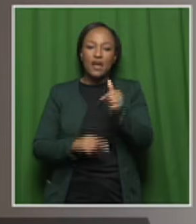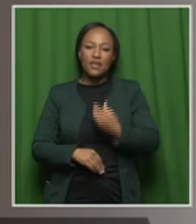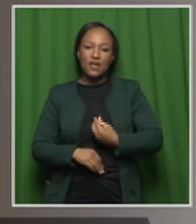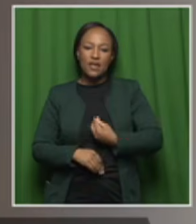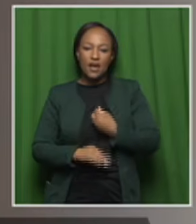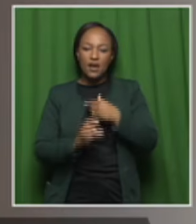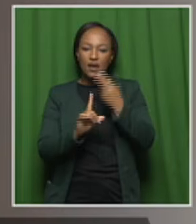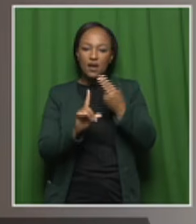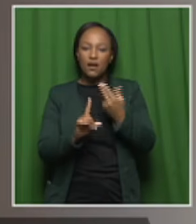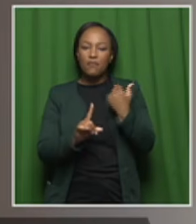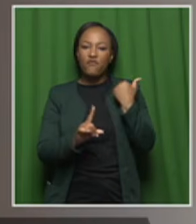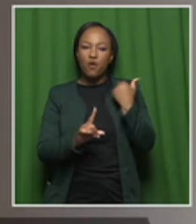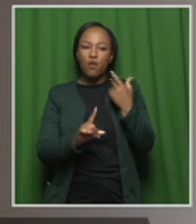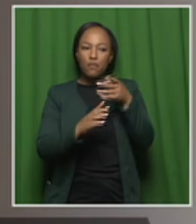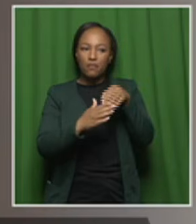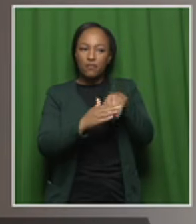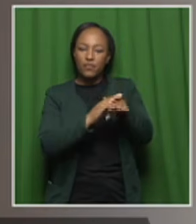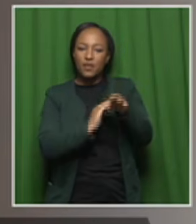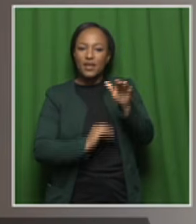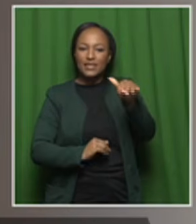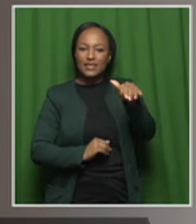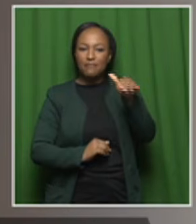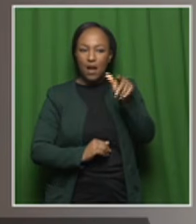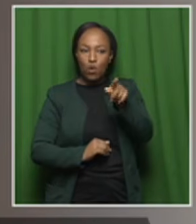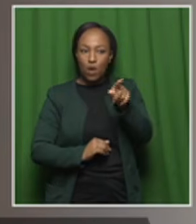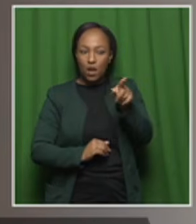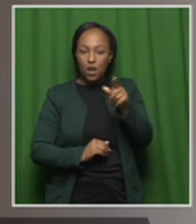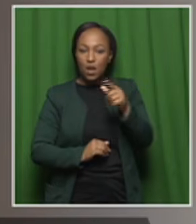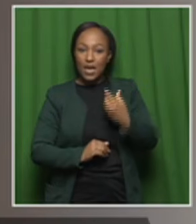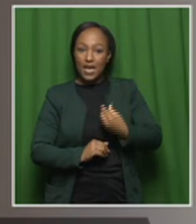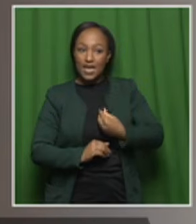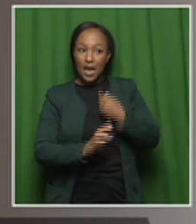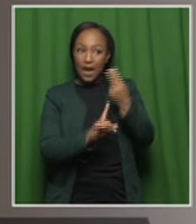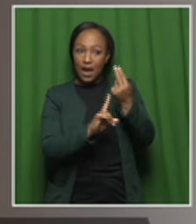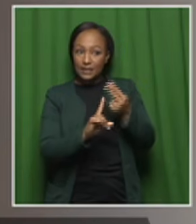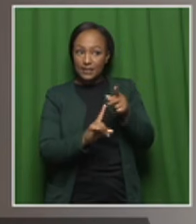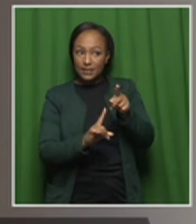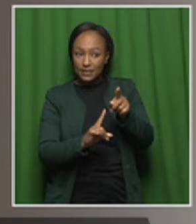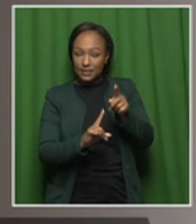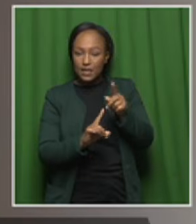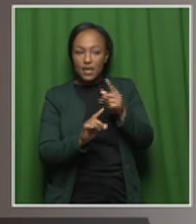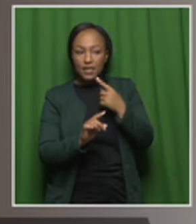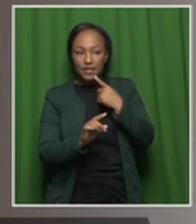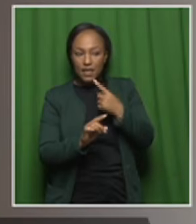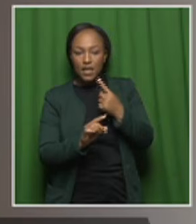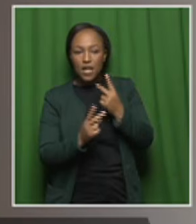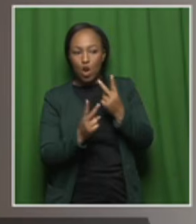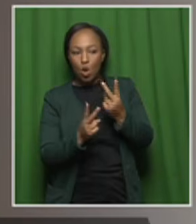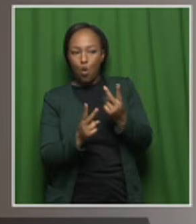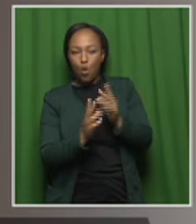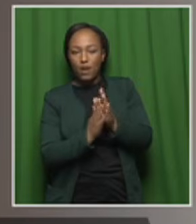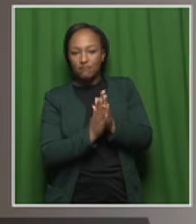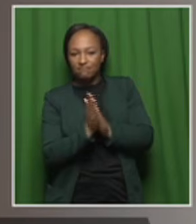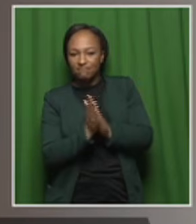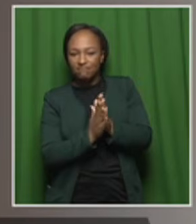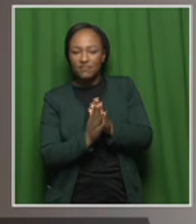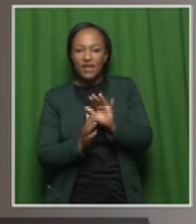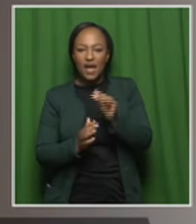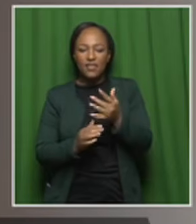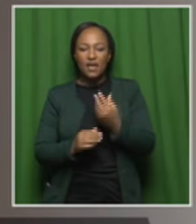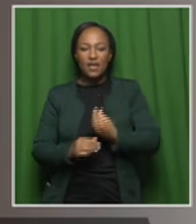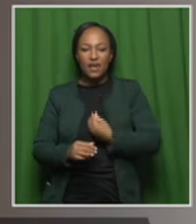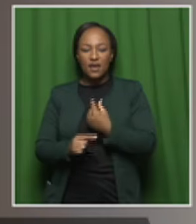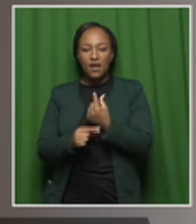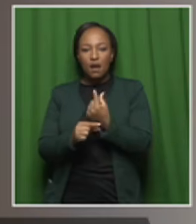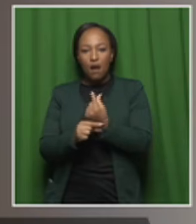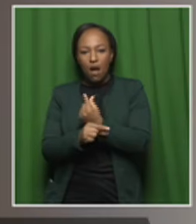been to Zimbabwe, and younger artists have told me that they're looking at what I'm doing and they're inspired by it. Young guys in Ghana, I talk to artists